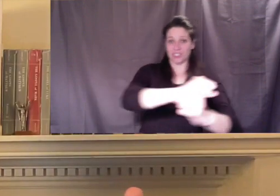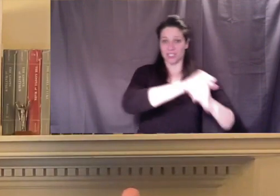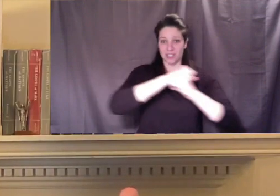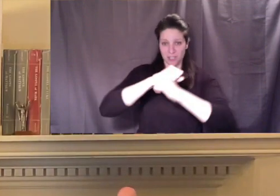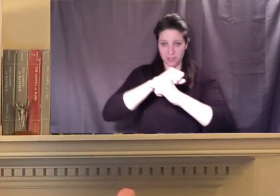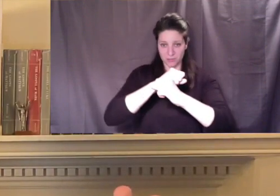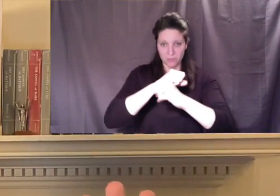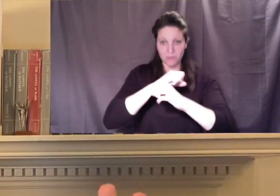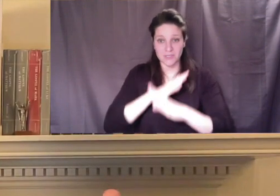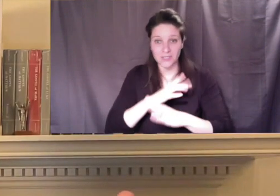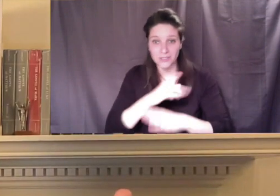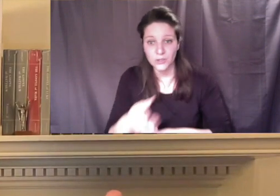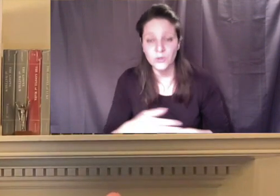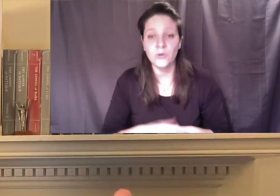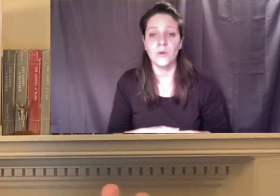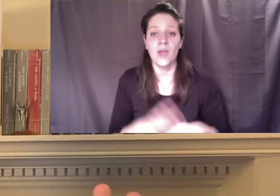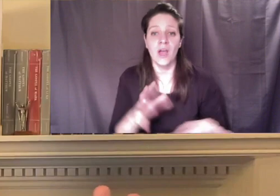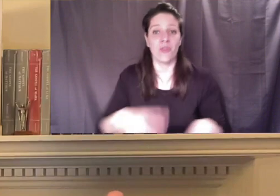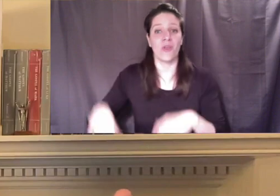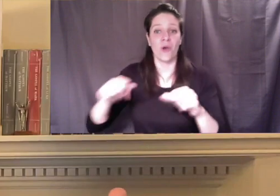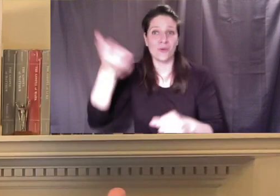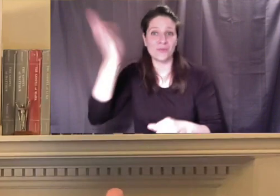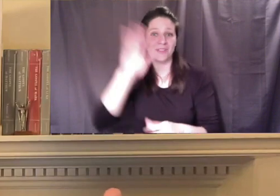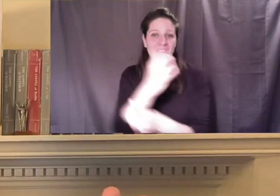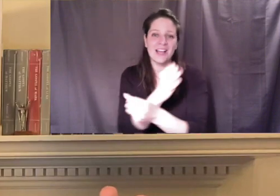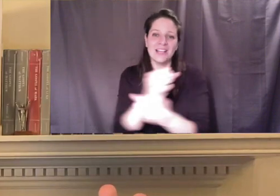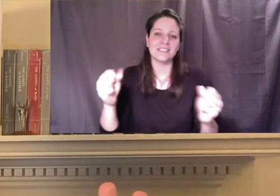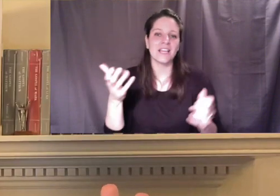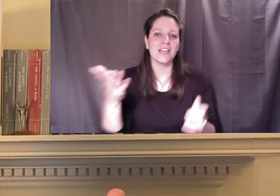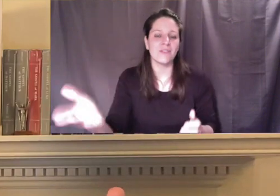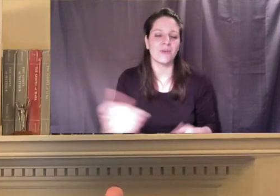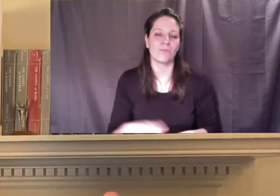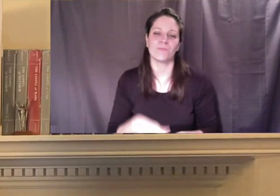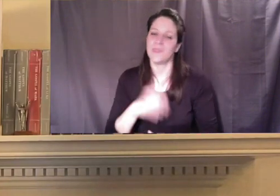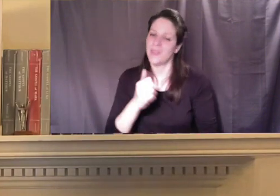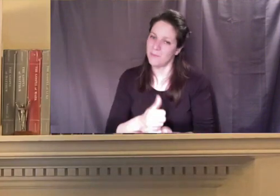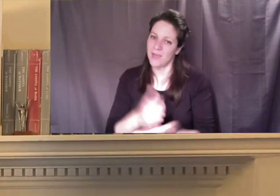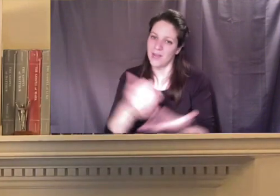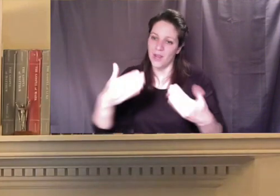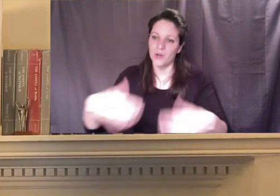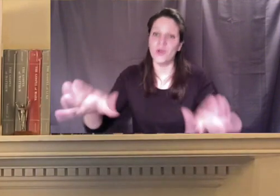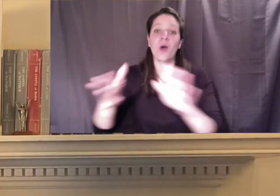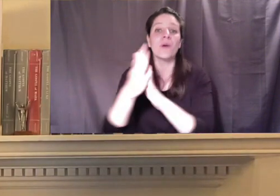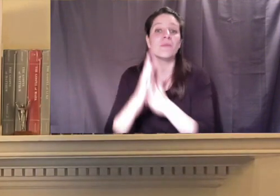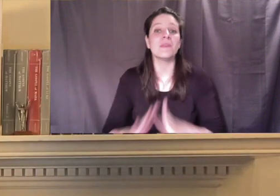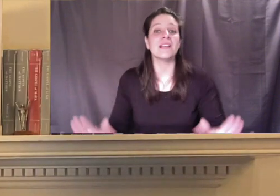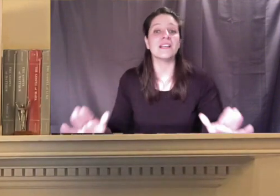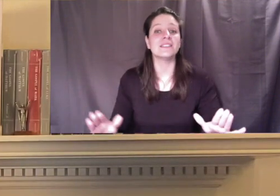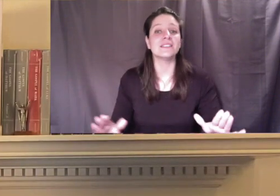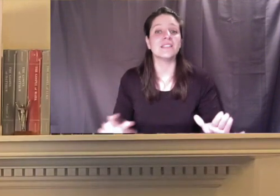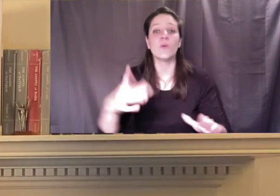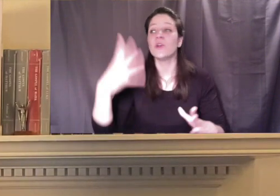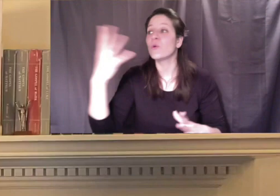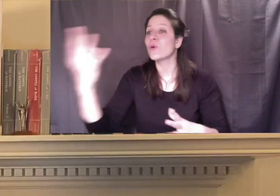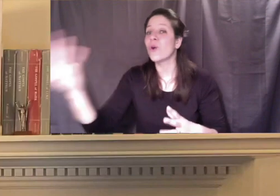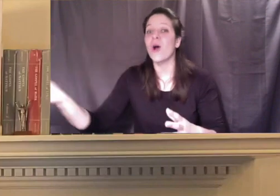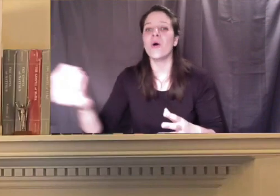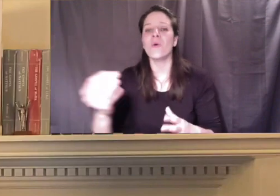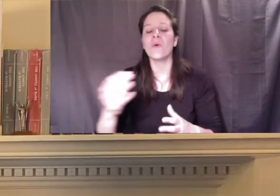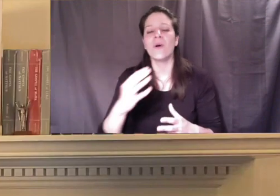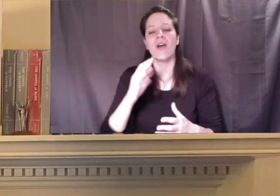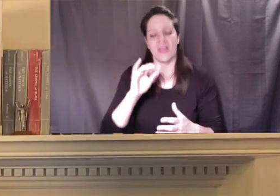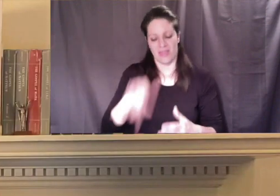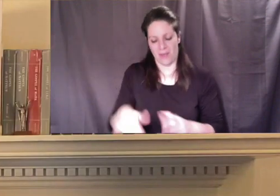God defend you, the host of God save you. Amen, and go in peace. And as you go,